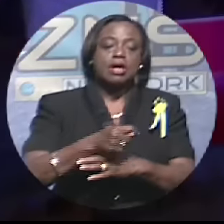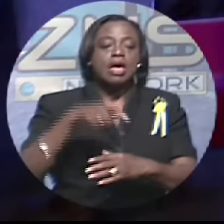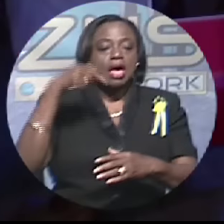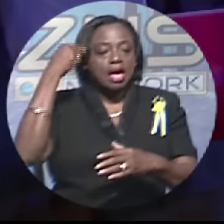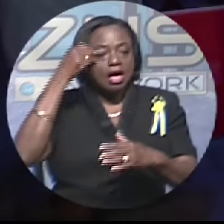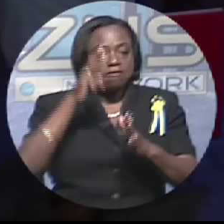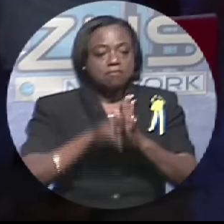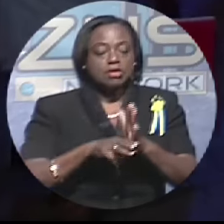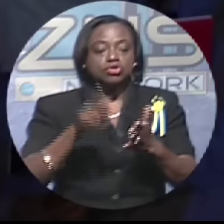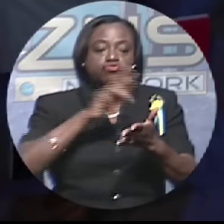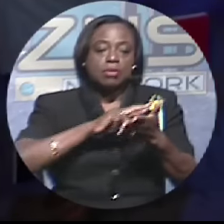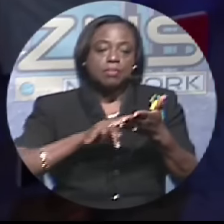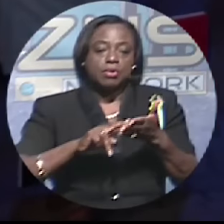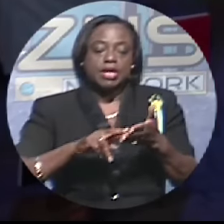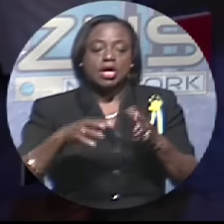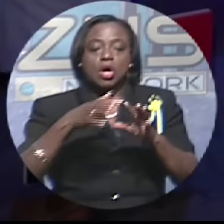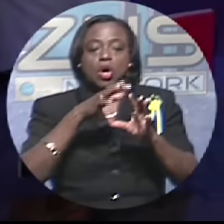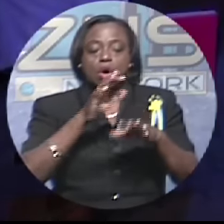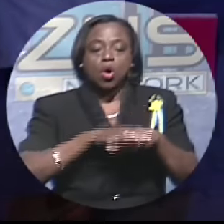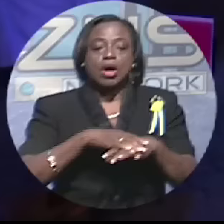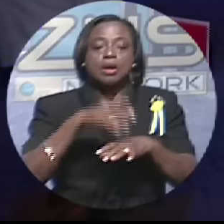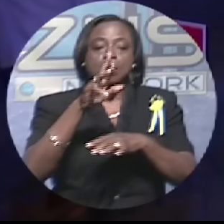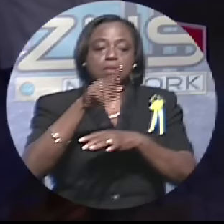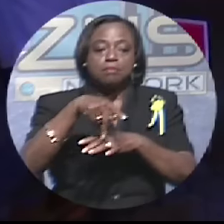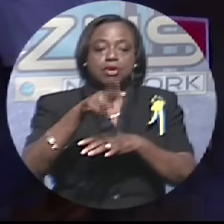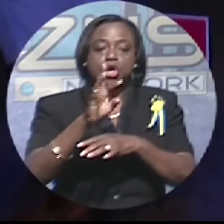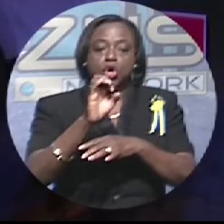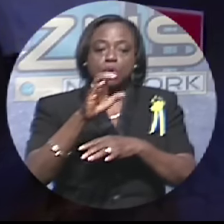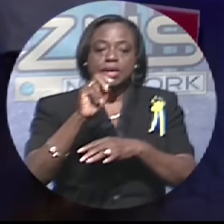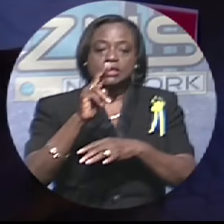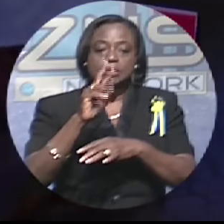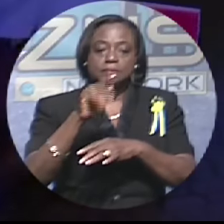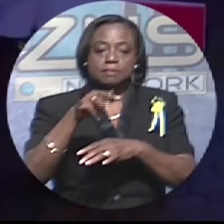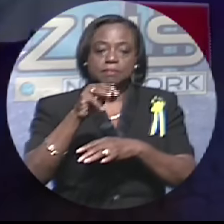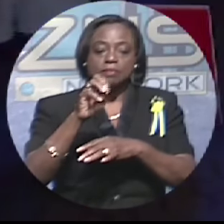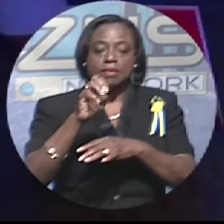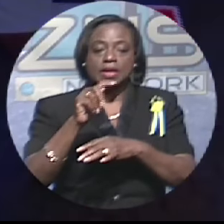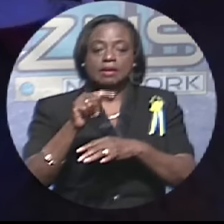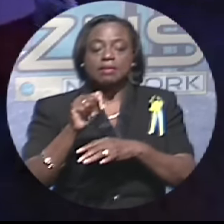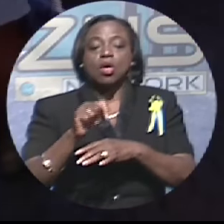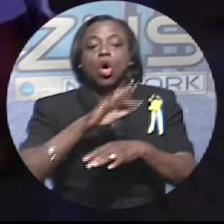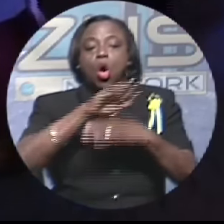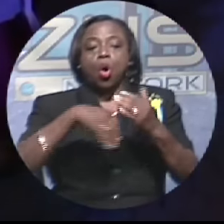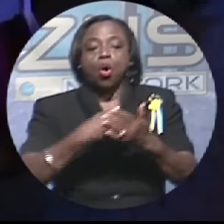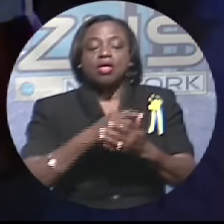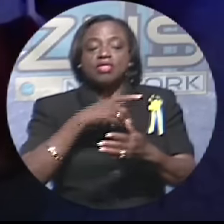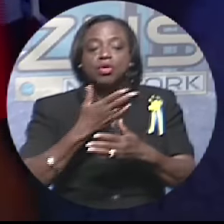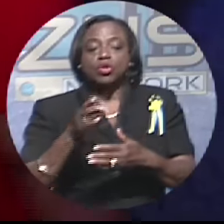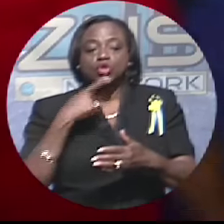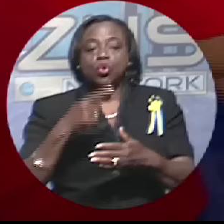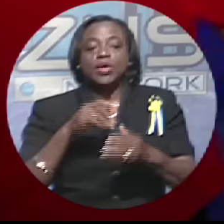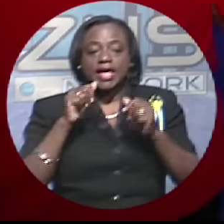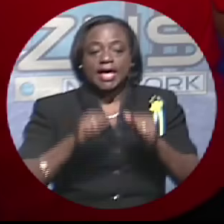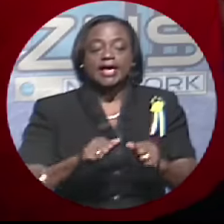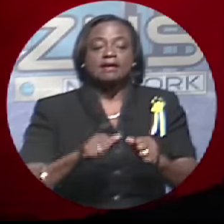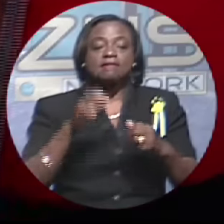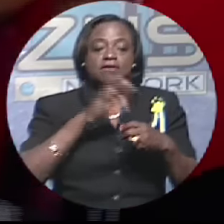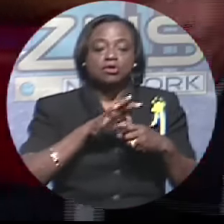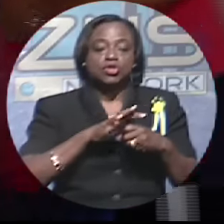procurement. At the end of the day, more than 400 delegates that are eligible to vote will decide on who will take the Free